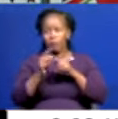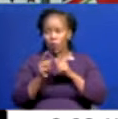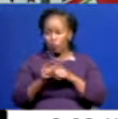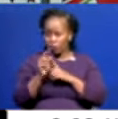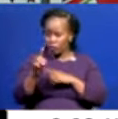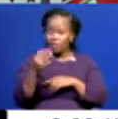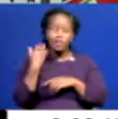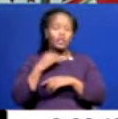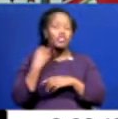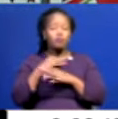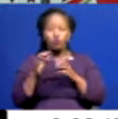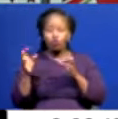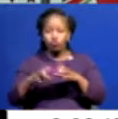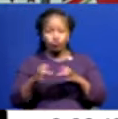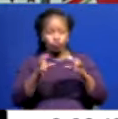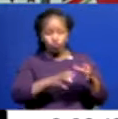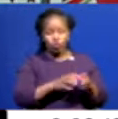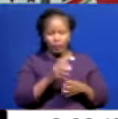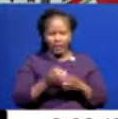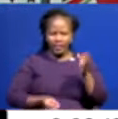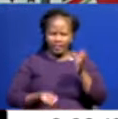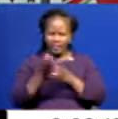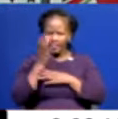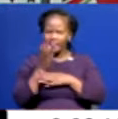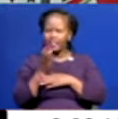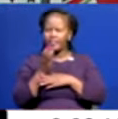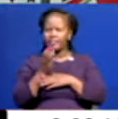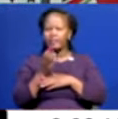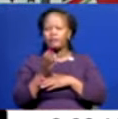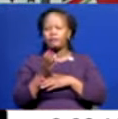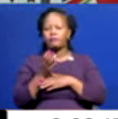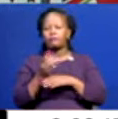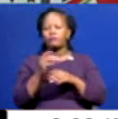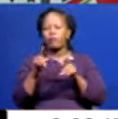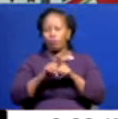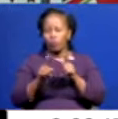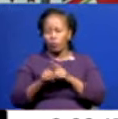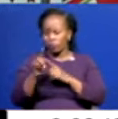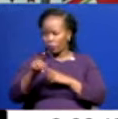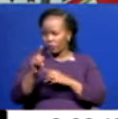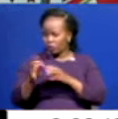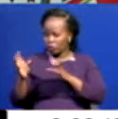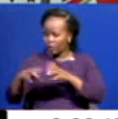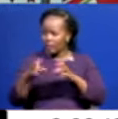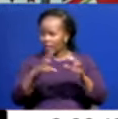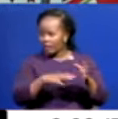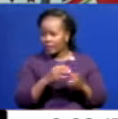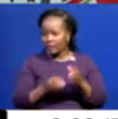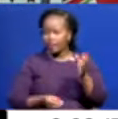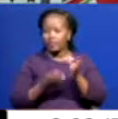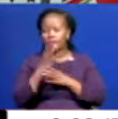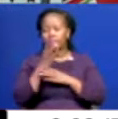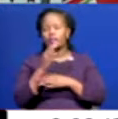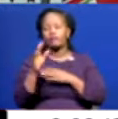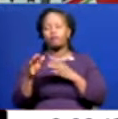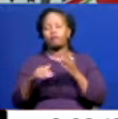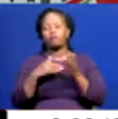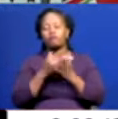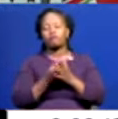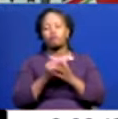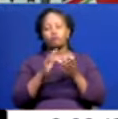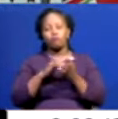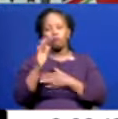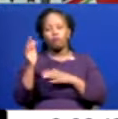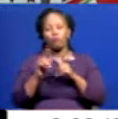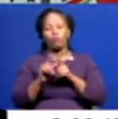are created. Such gangs also create a reputational